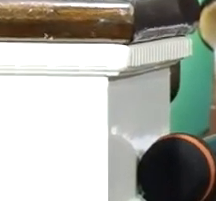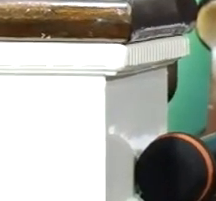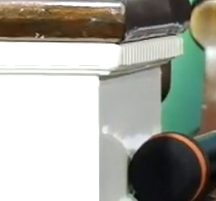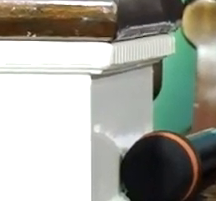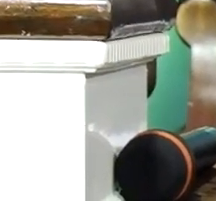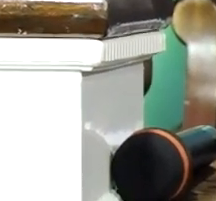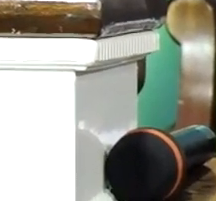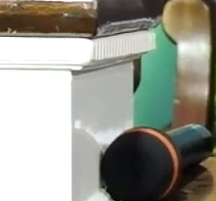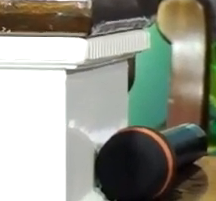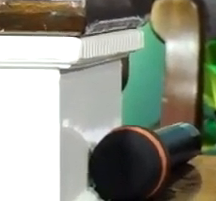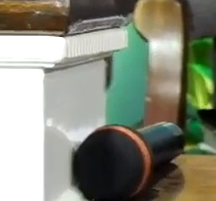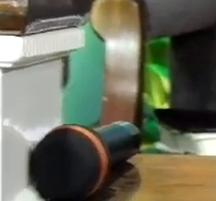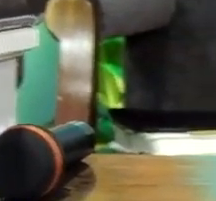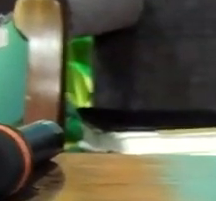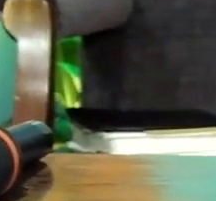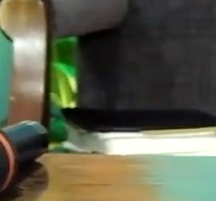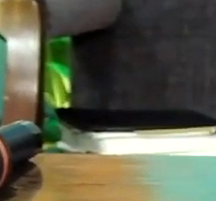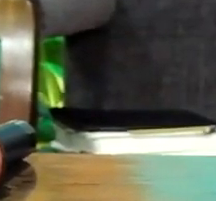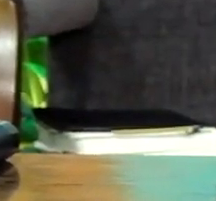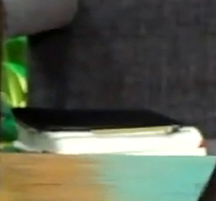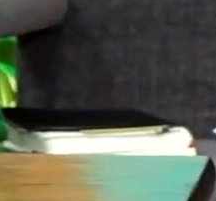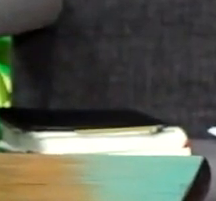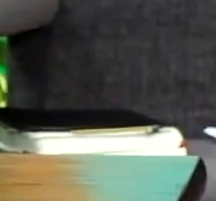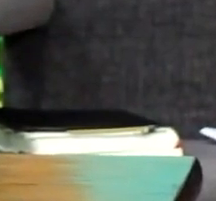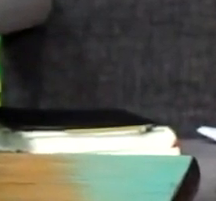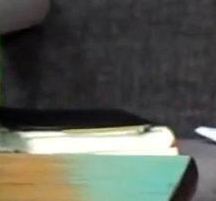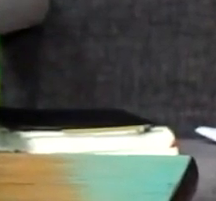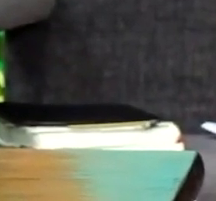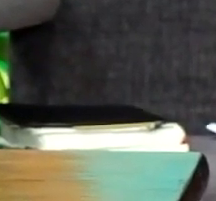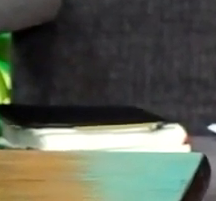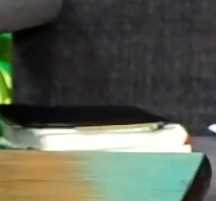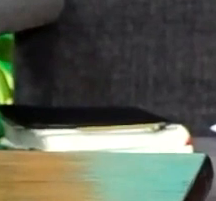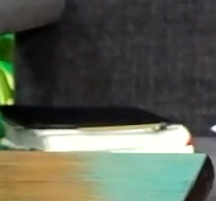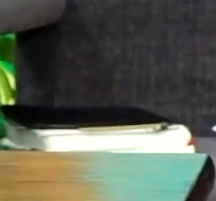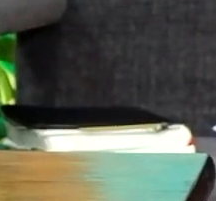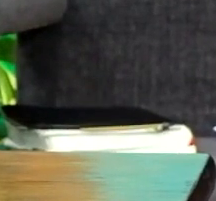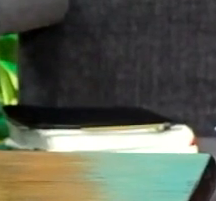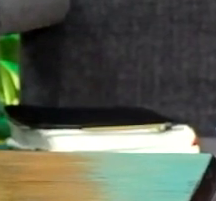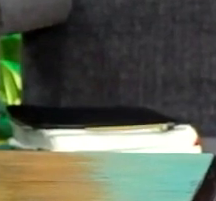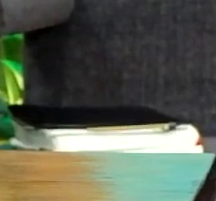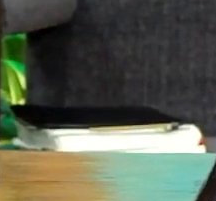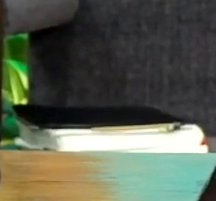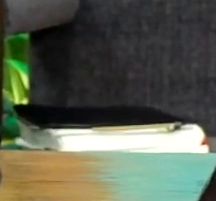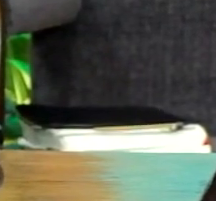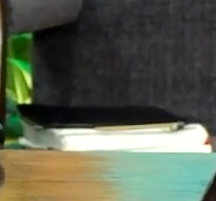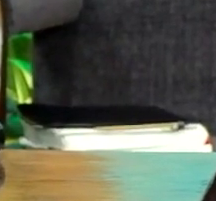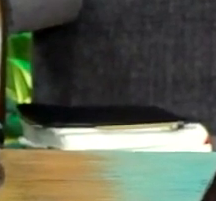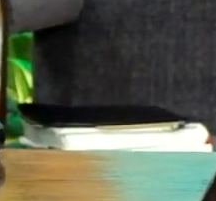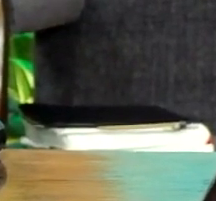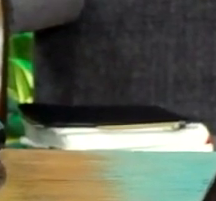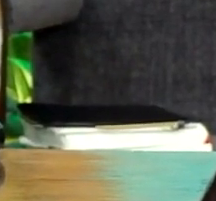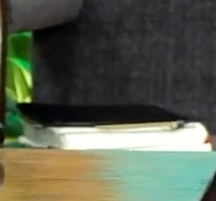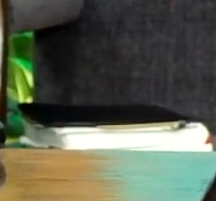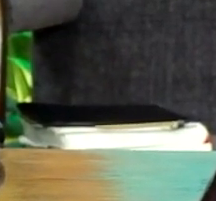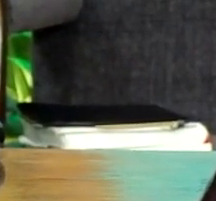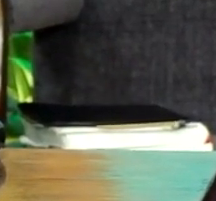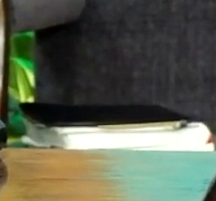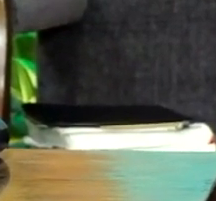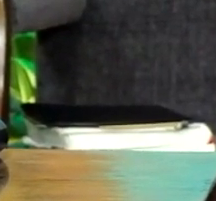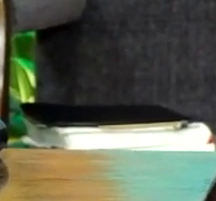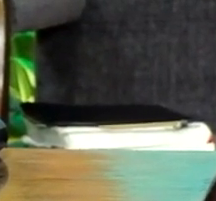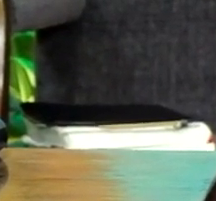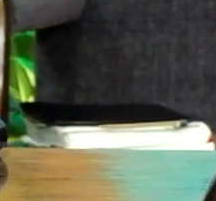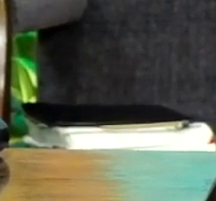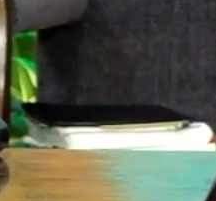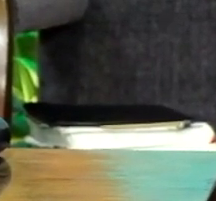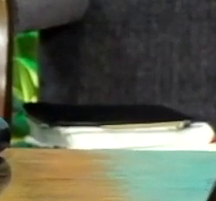Kerina. I'm going to say the story. Before that, let's pray. Our Father God in heaven, thank you for this day. Thank you for